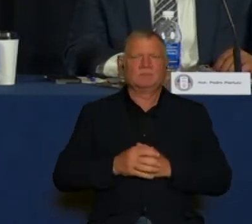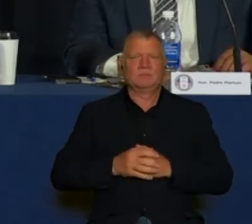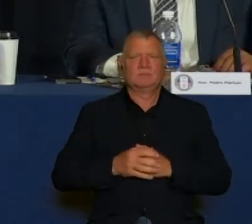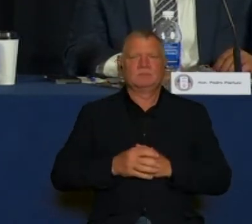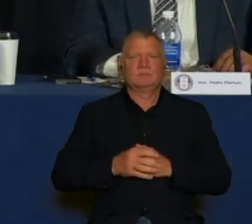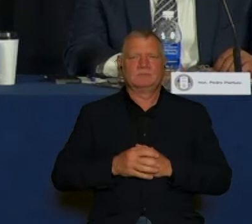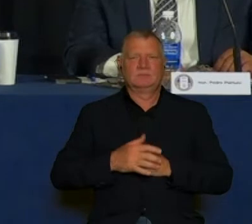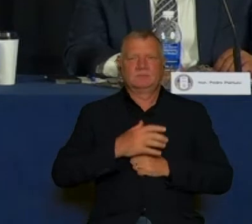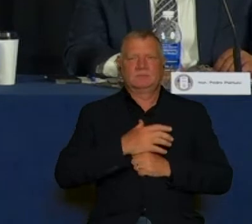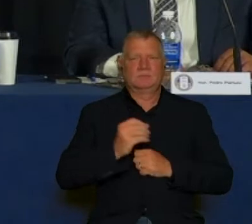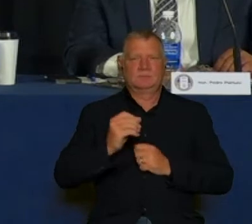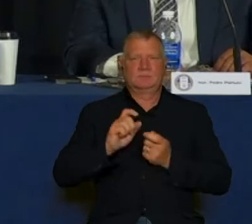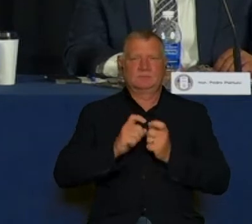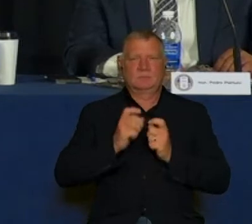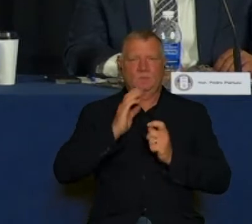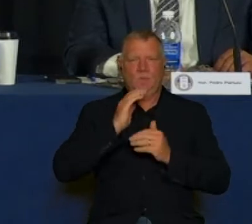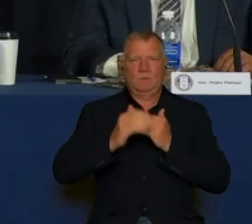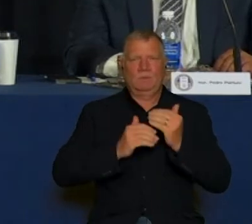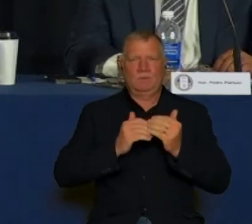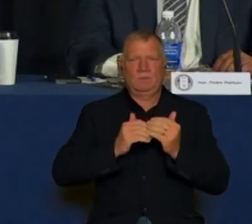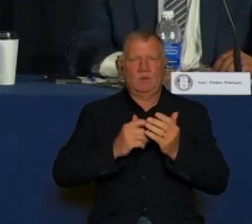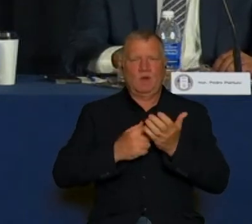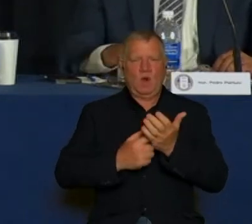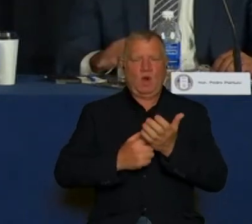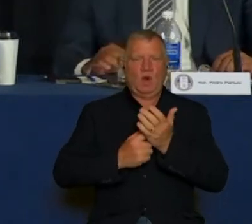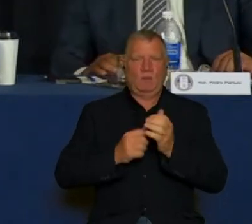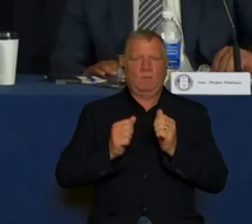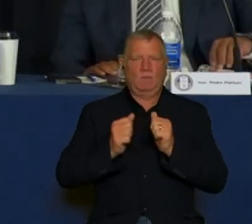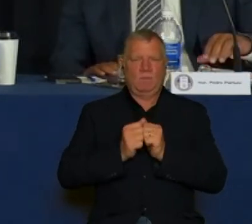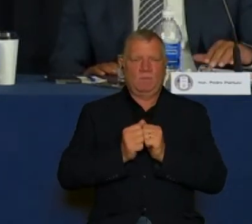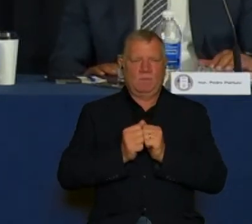a la tarima y comenzaremos el conversatorio.